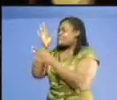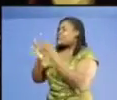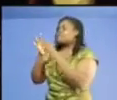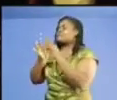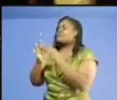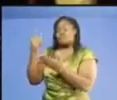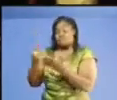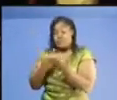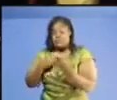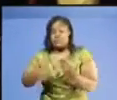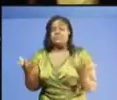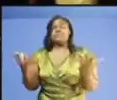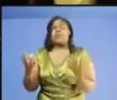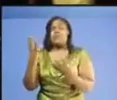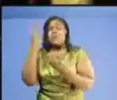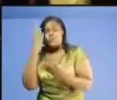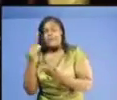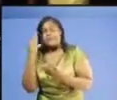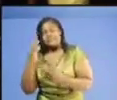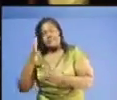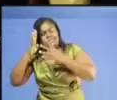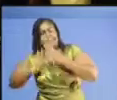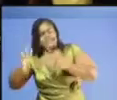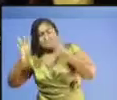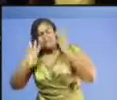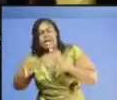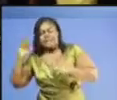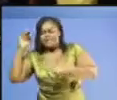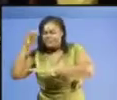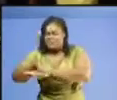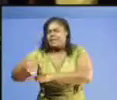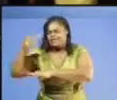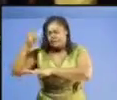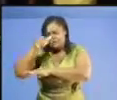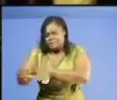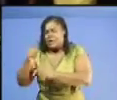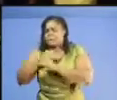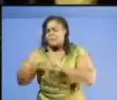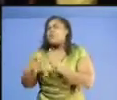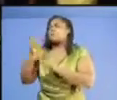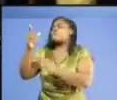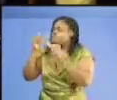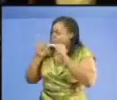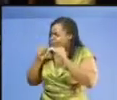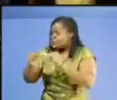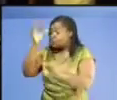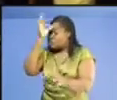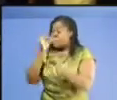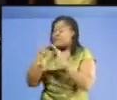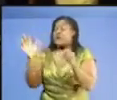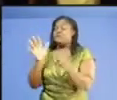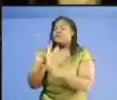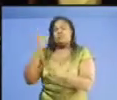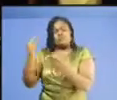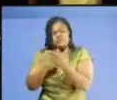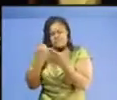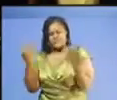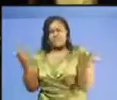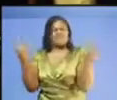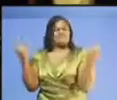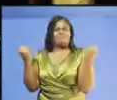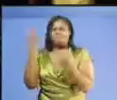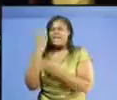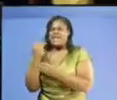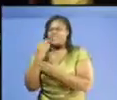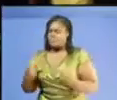us have wet our pillows with liquid frustration, but you have been faithful. Some of us have been